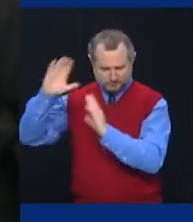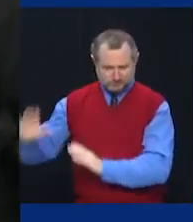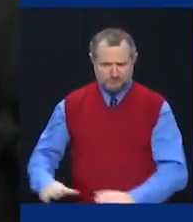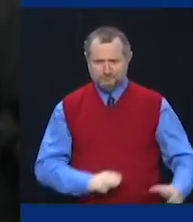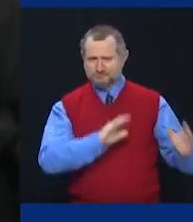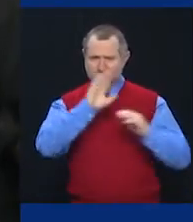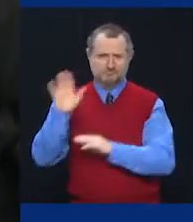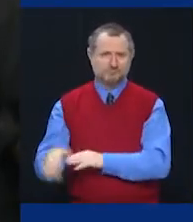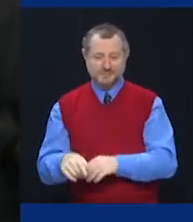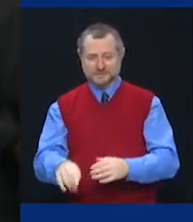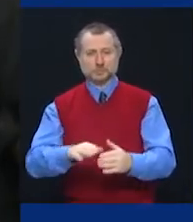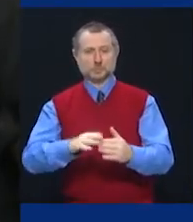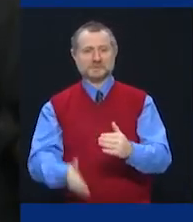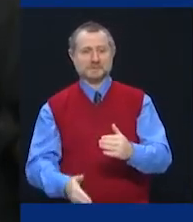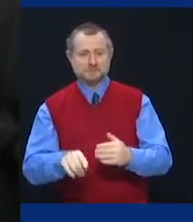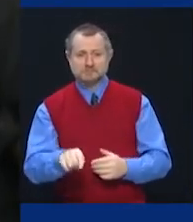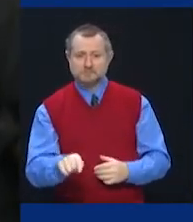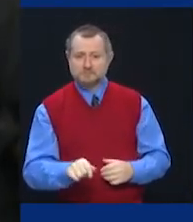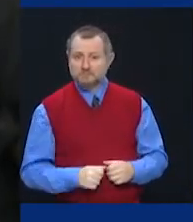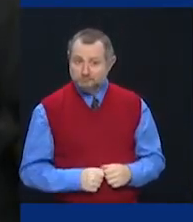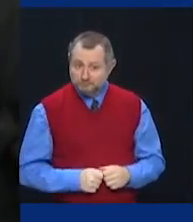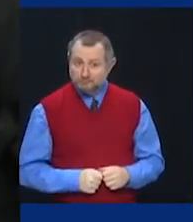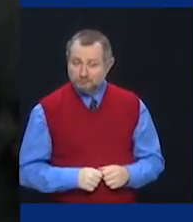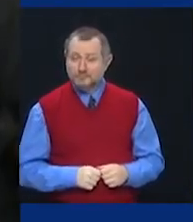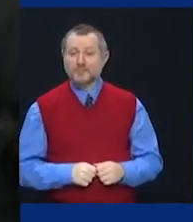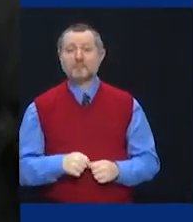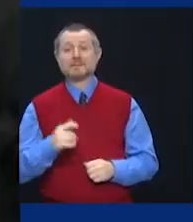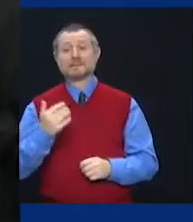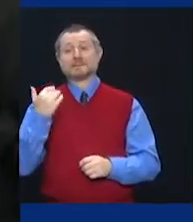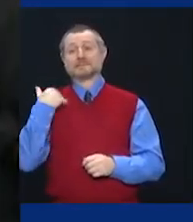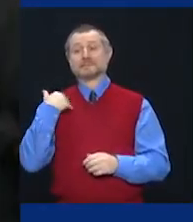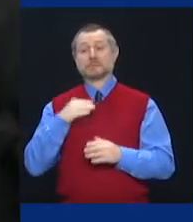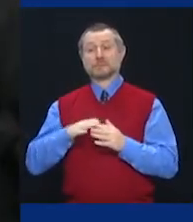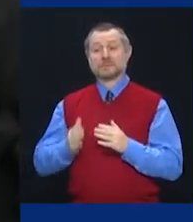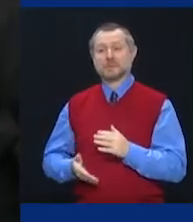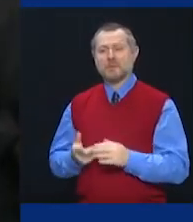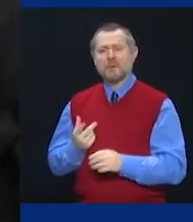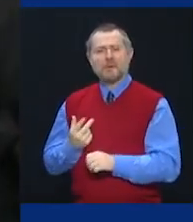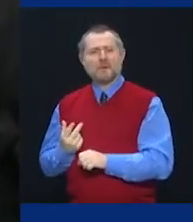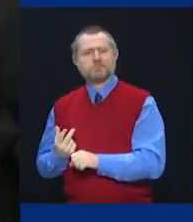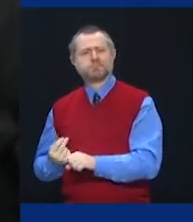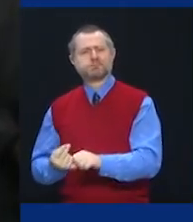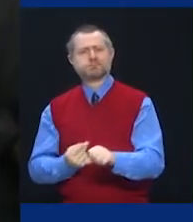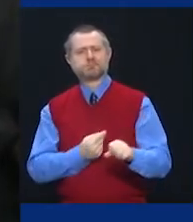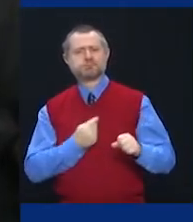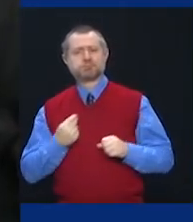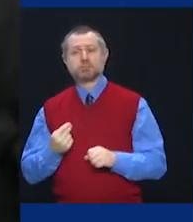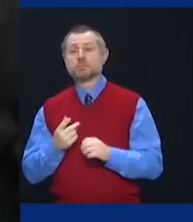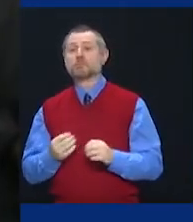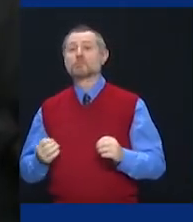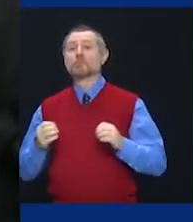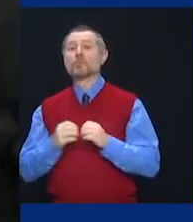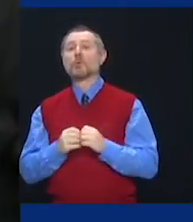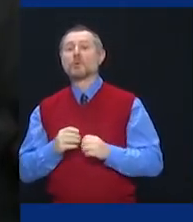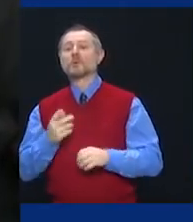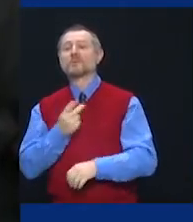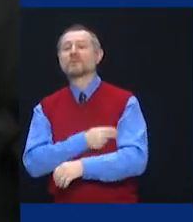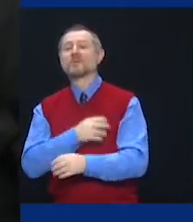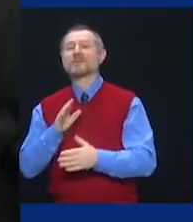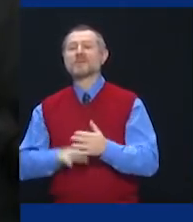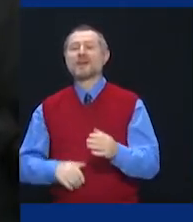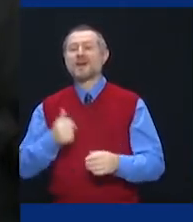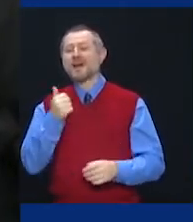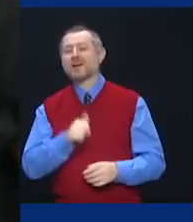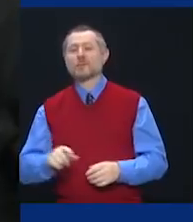the Javits Center did more vaccinations than any place in the